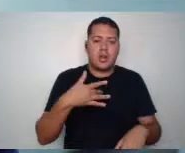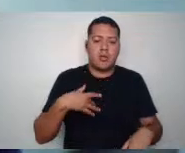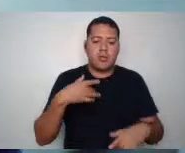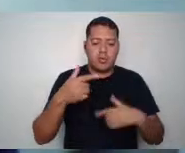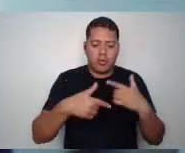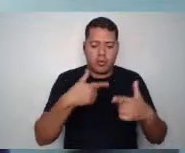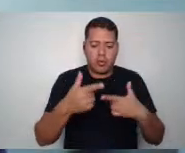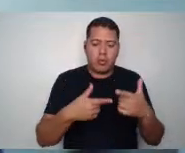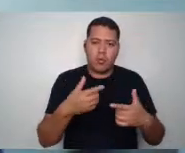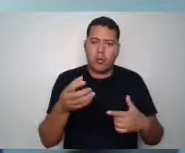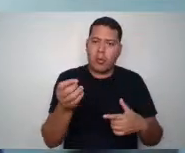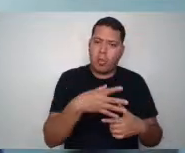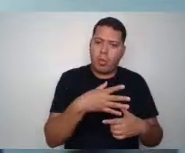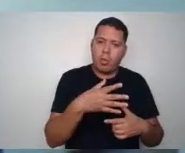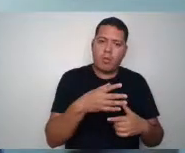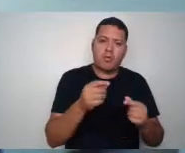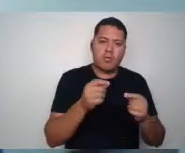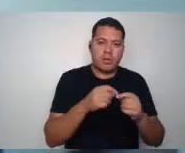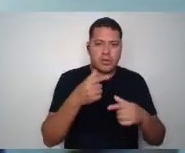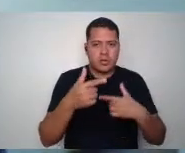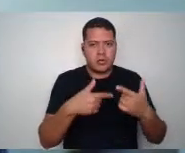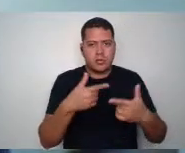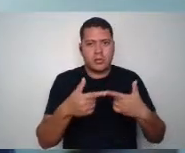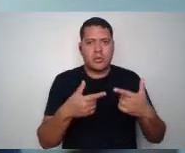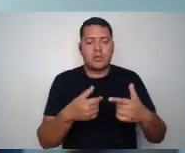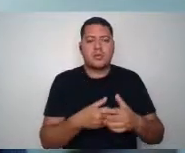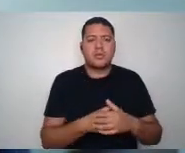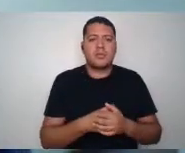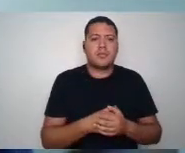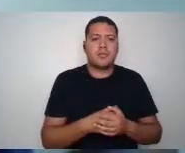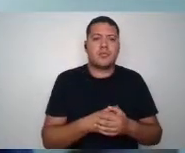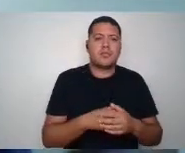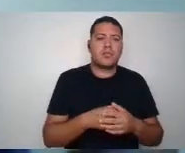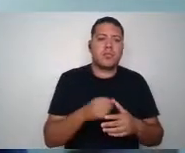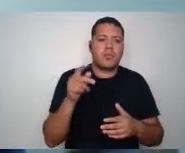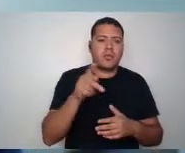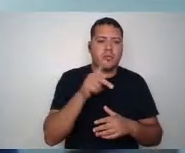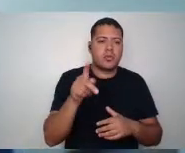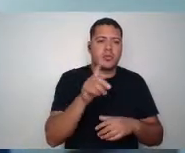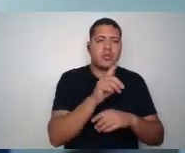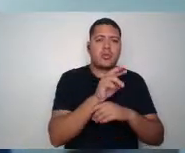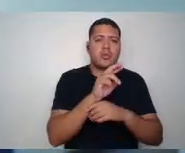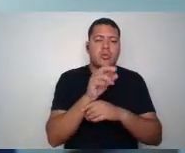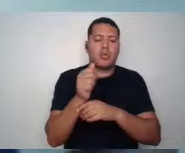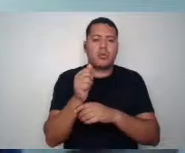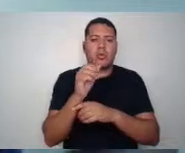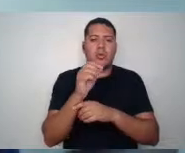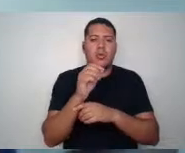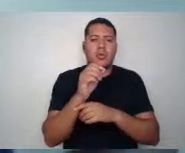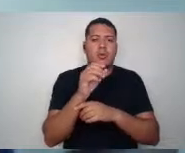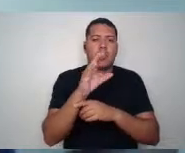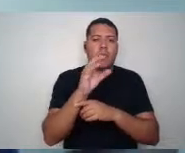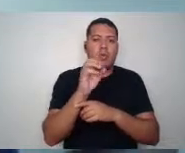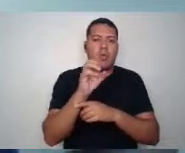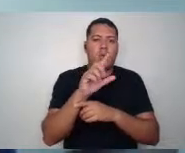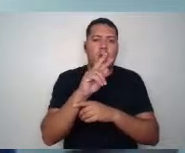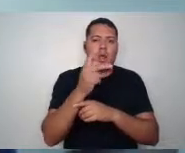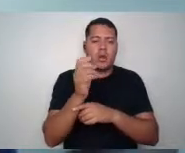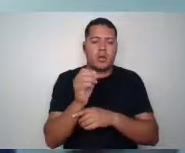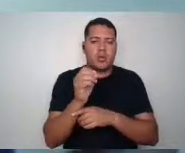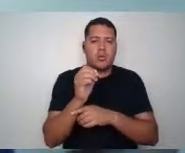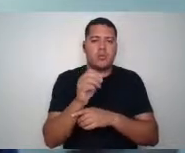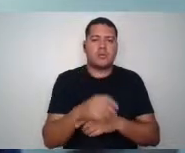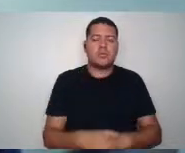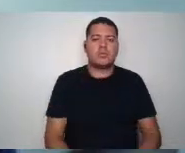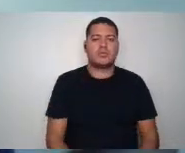security and health for the employee. I now give the word to Professor Dr. Teresa Coelho